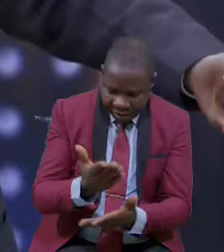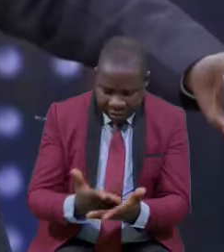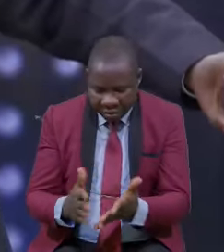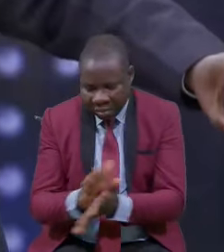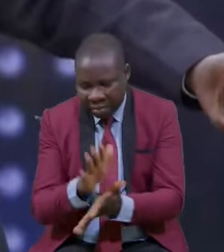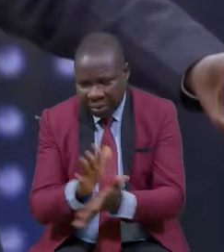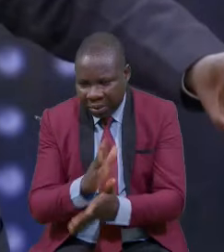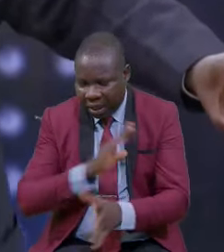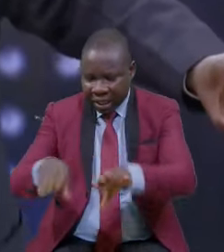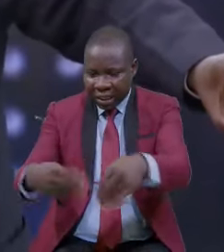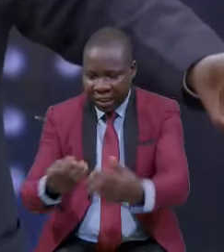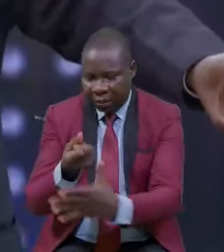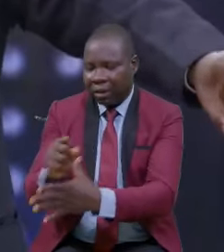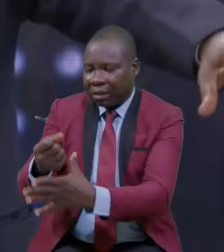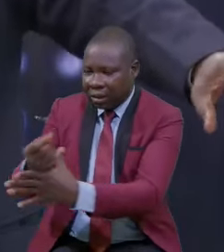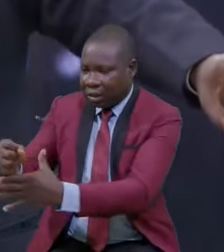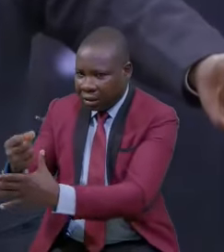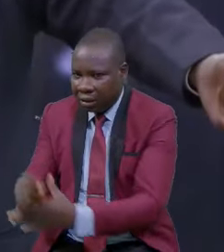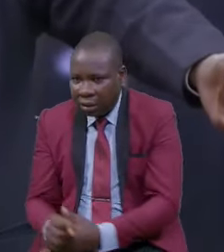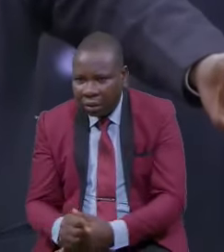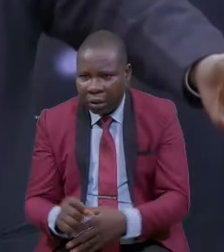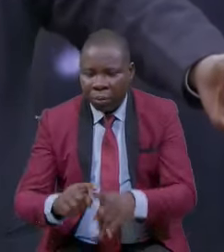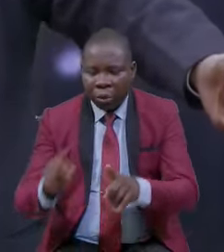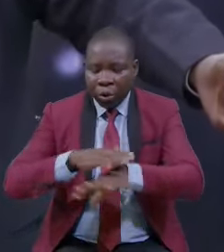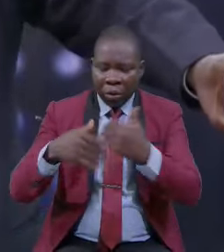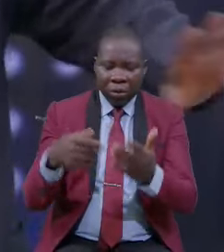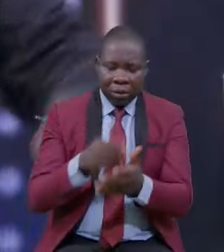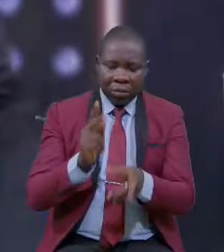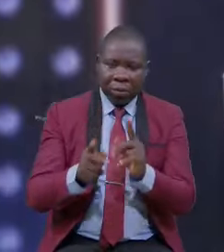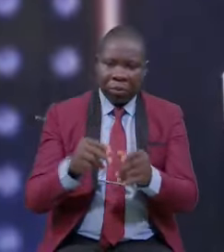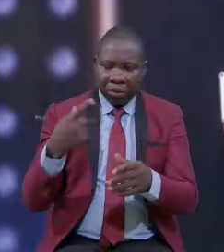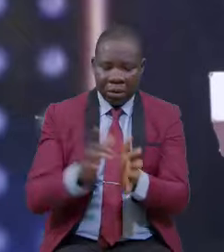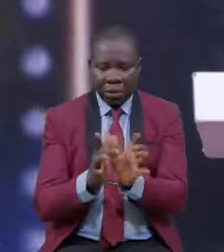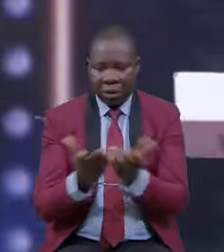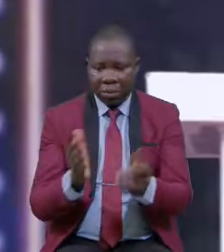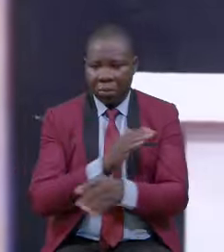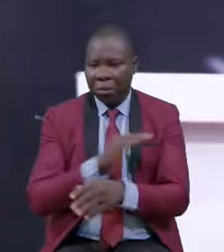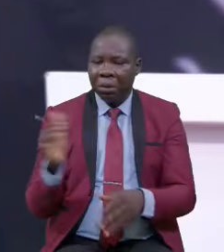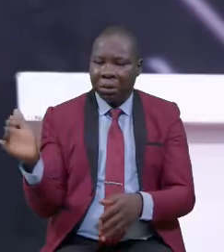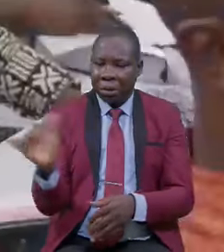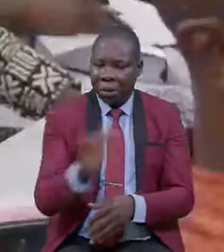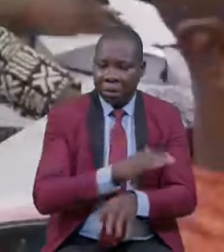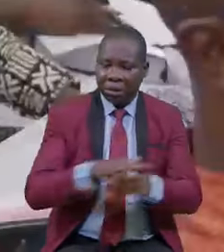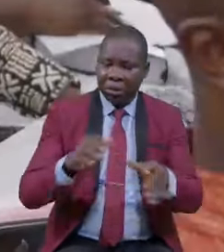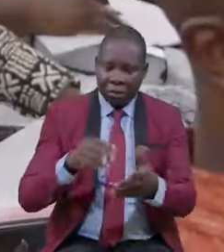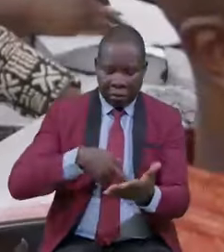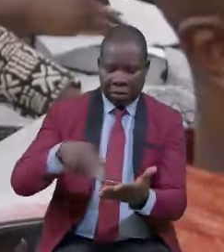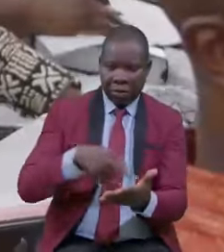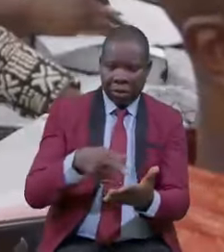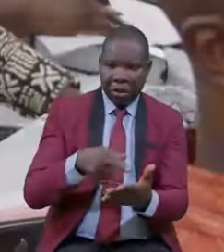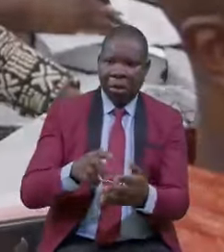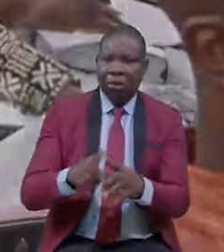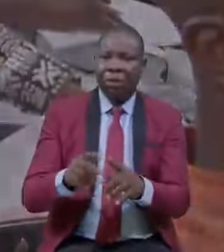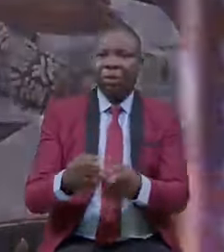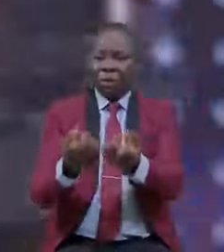they died, they saw this, they saw that, that's what they're carrying them. Throw that away, come back to the Bible. Amen. I